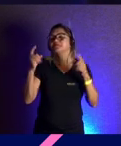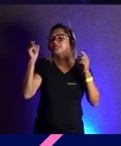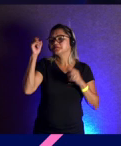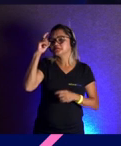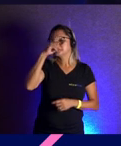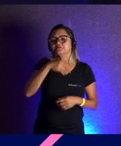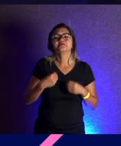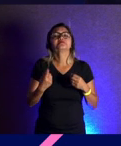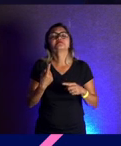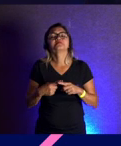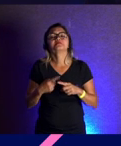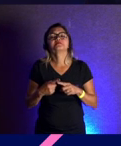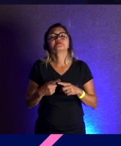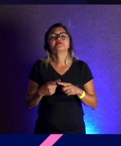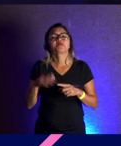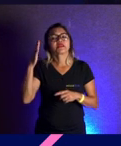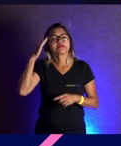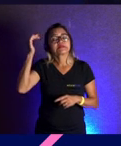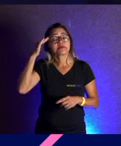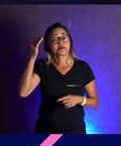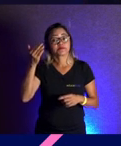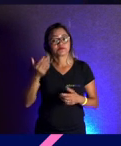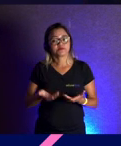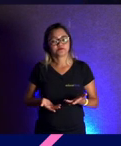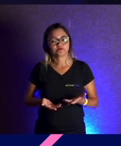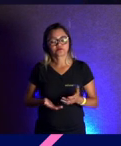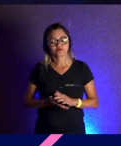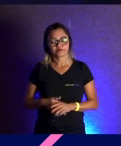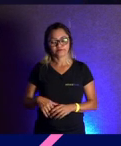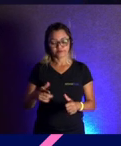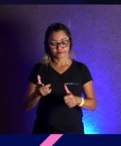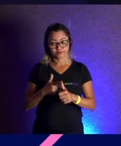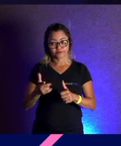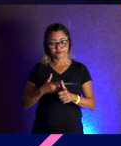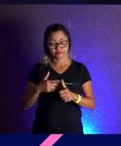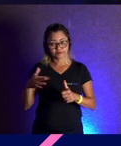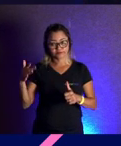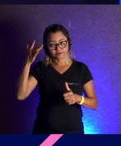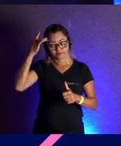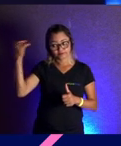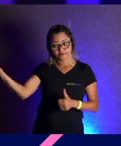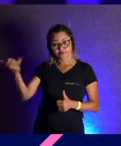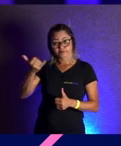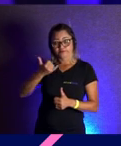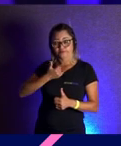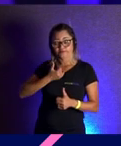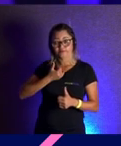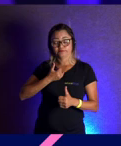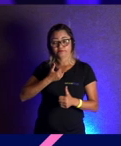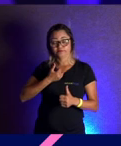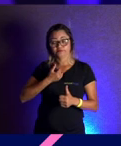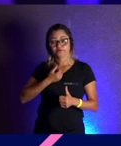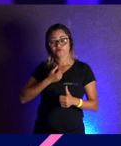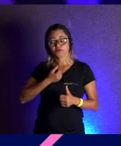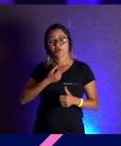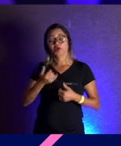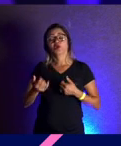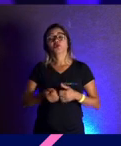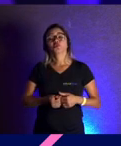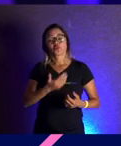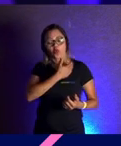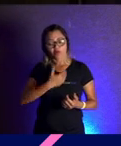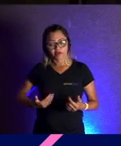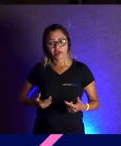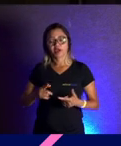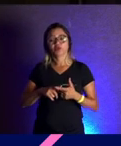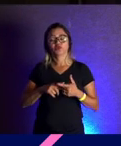what do we know? Well, we know things that people say. We collect data from the state, we collect data from